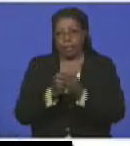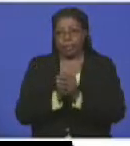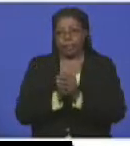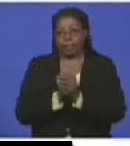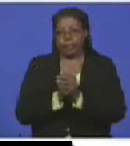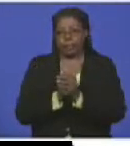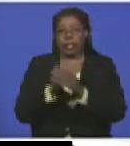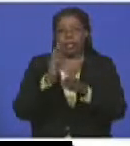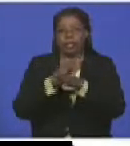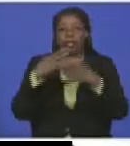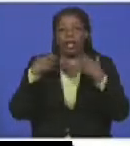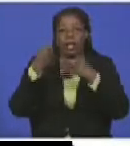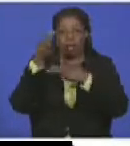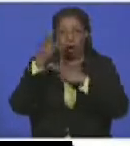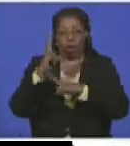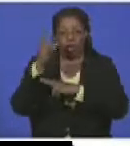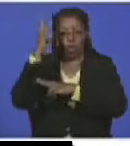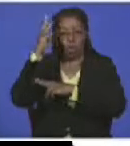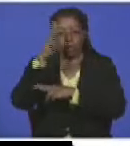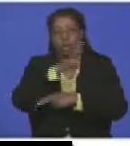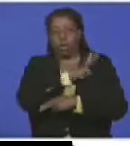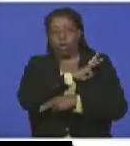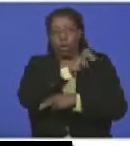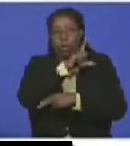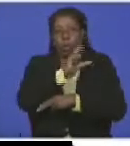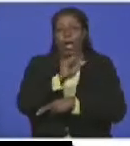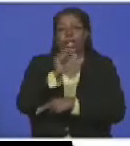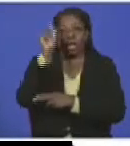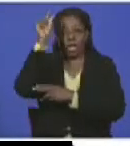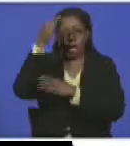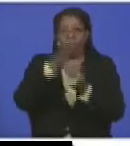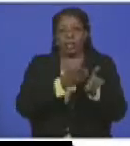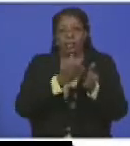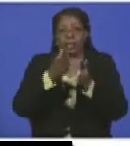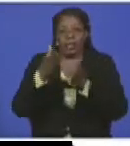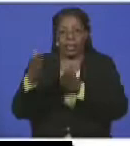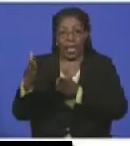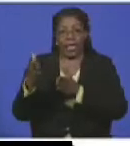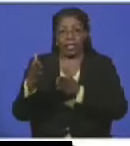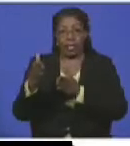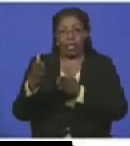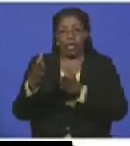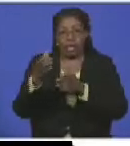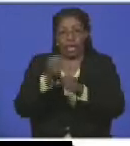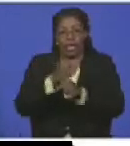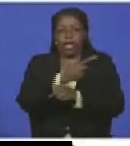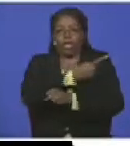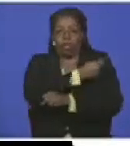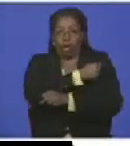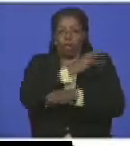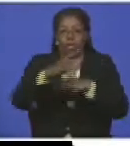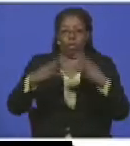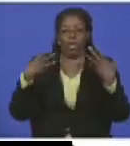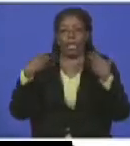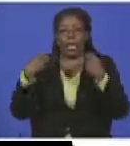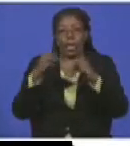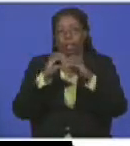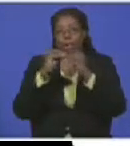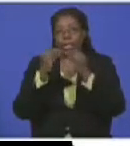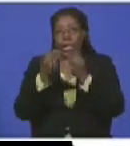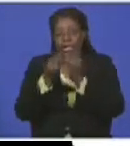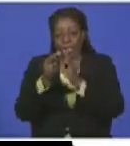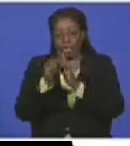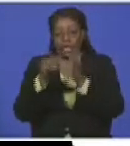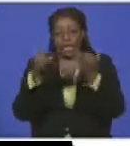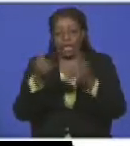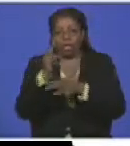Minister of Health, the Honorable Renford Wells, providing more on the government's plan to secure a similar drug by way of the World Health Organization,